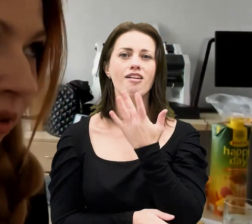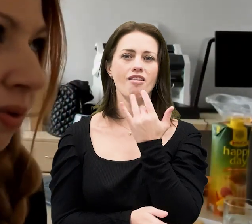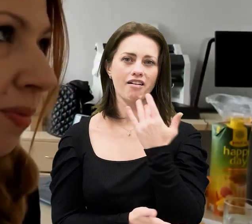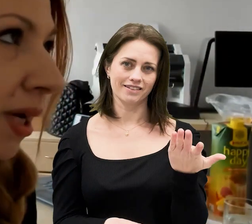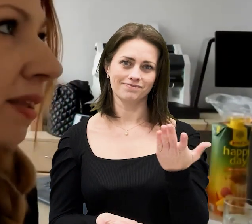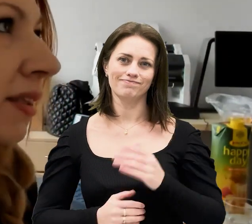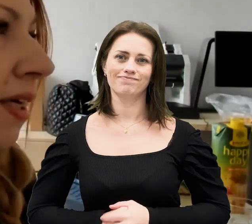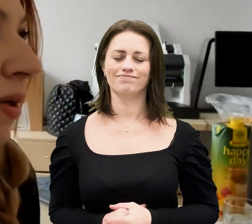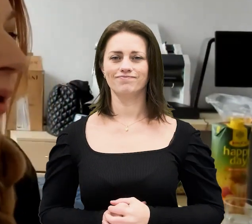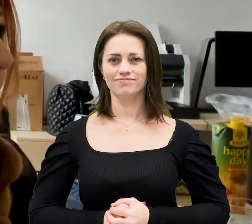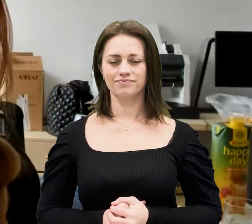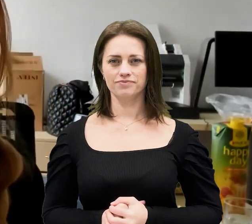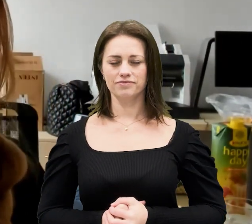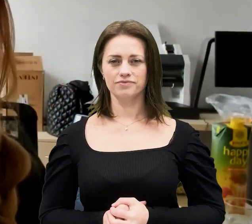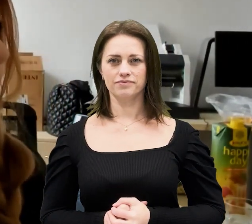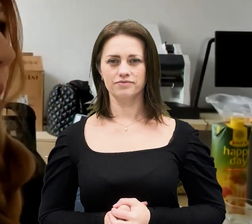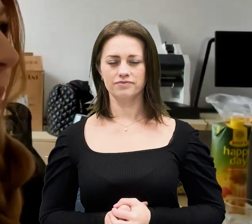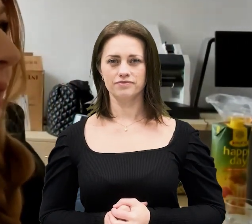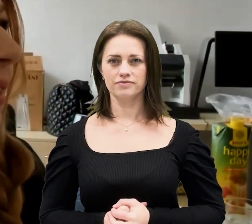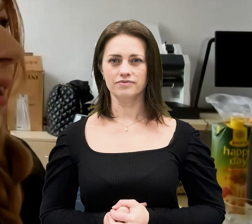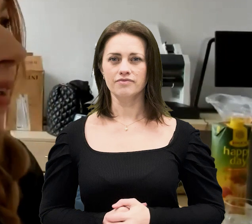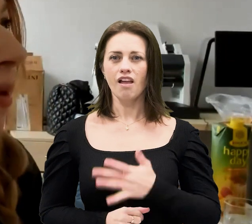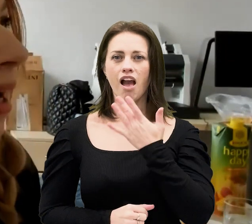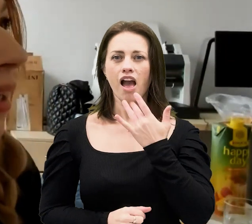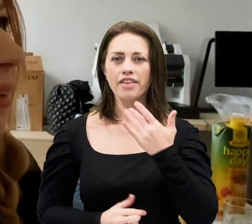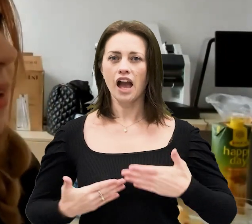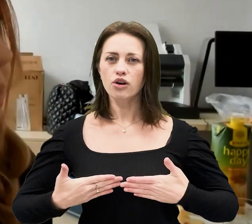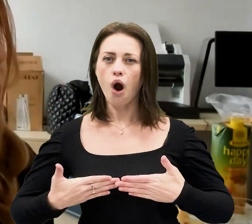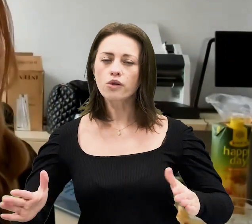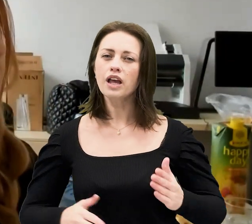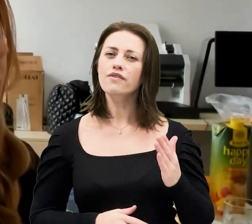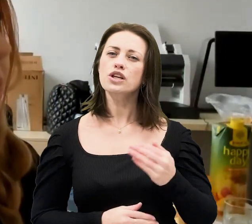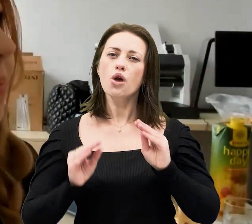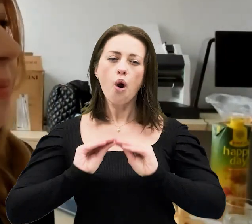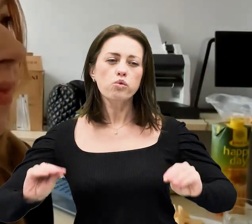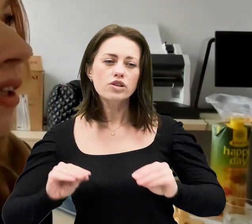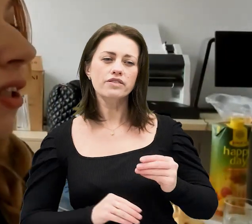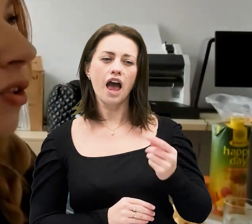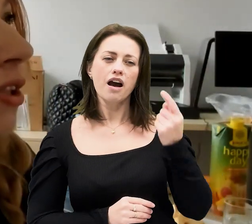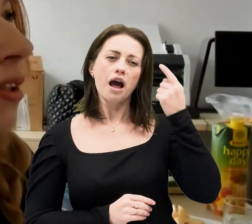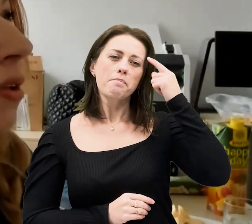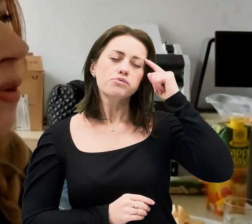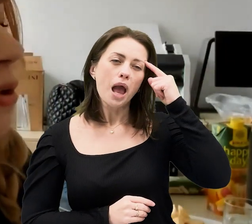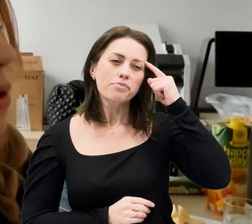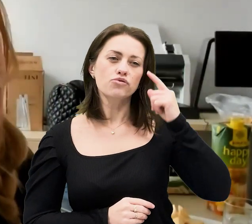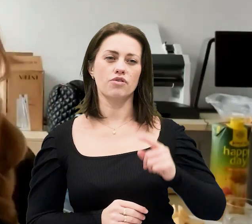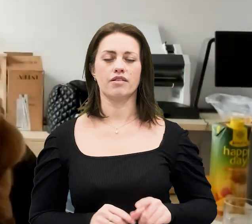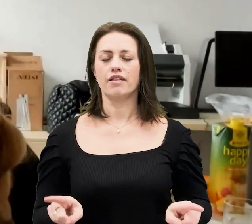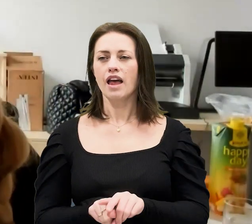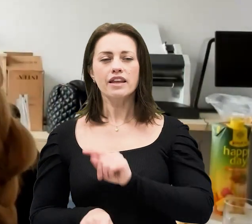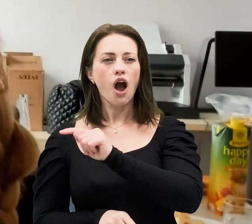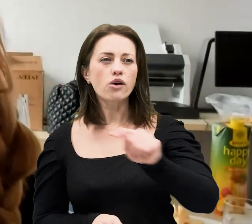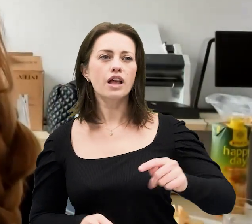changes into the practice, how we can open the mind of our teachers, of all